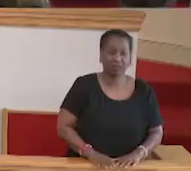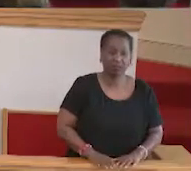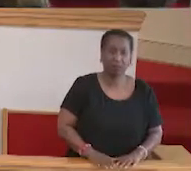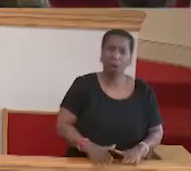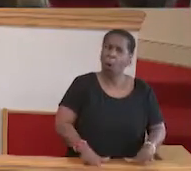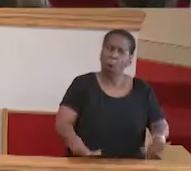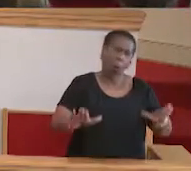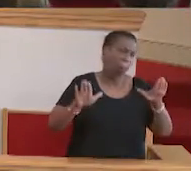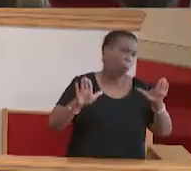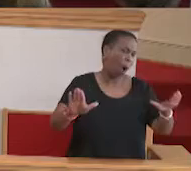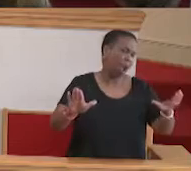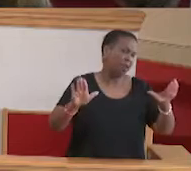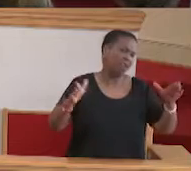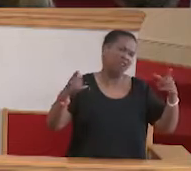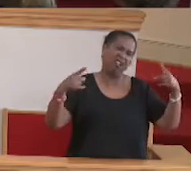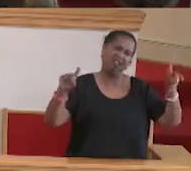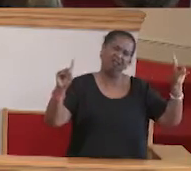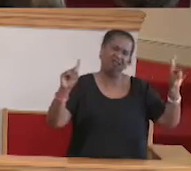Wonder-working power,